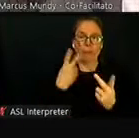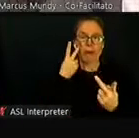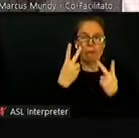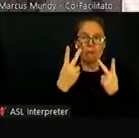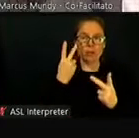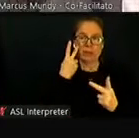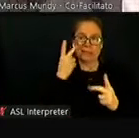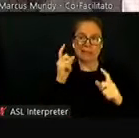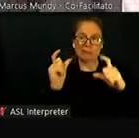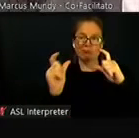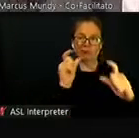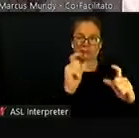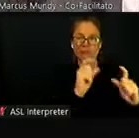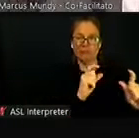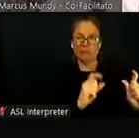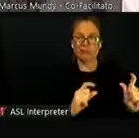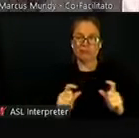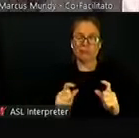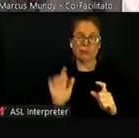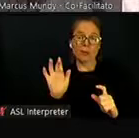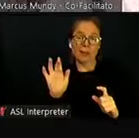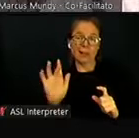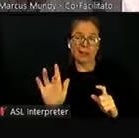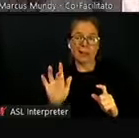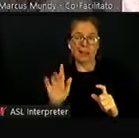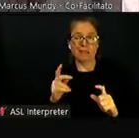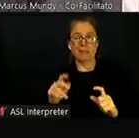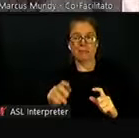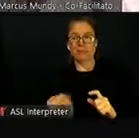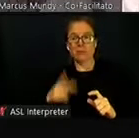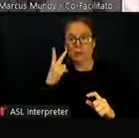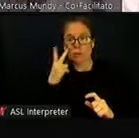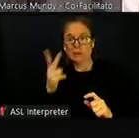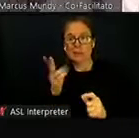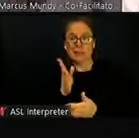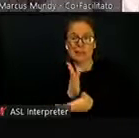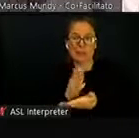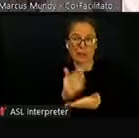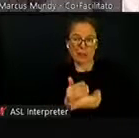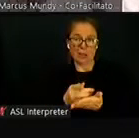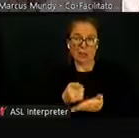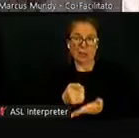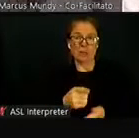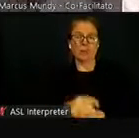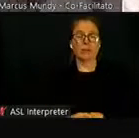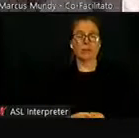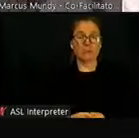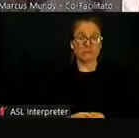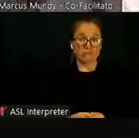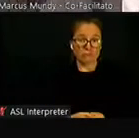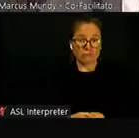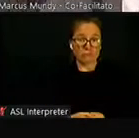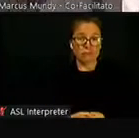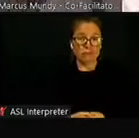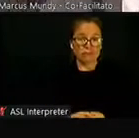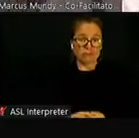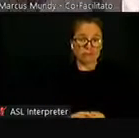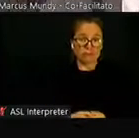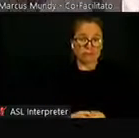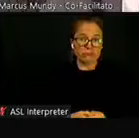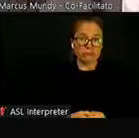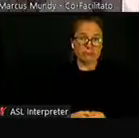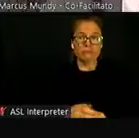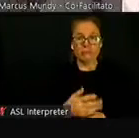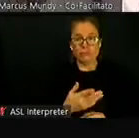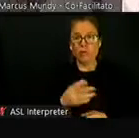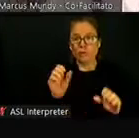on the screen. And then you can click on the link below to see the county's budget dashboard. That will give you a lot of drilling capabilities to get